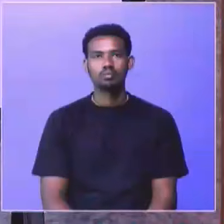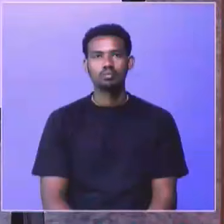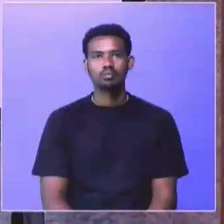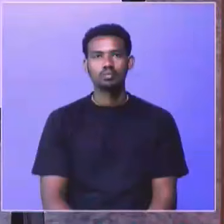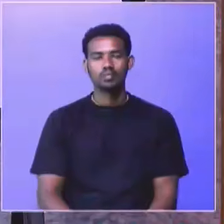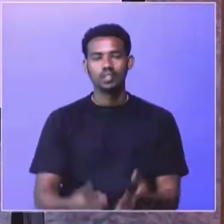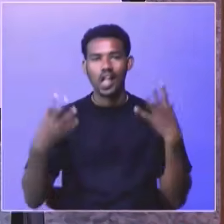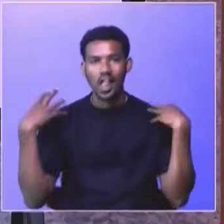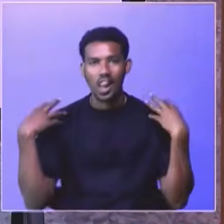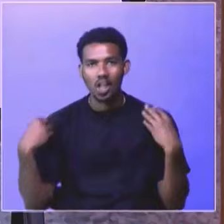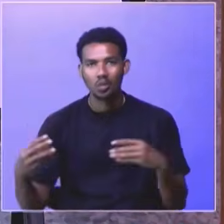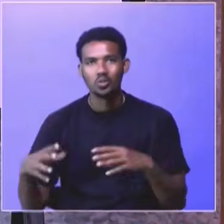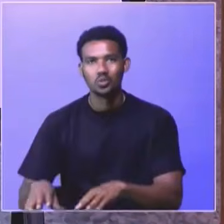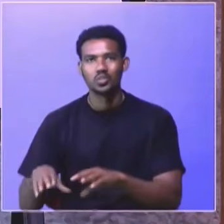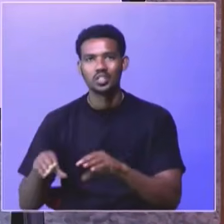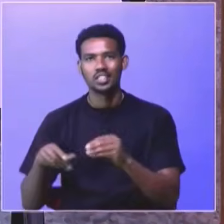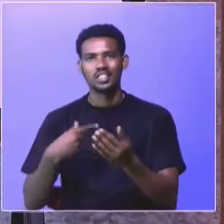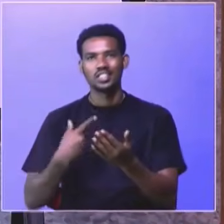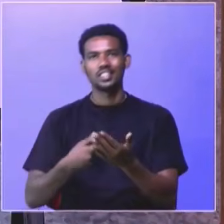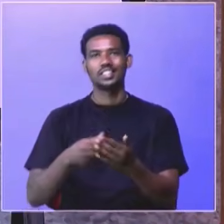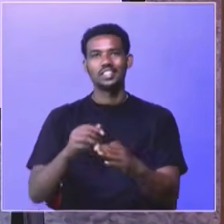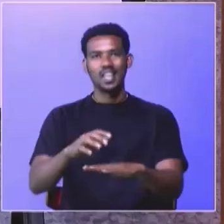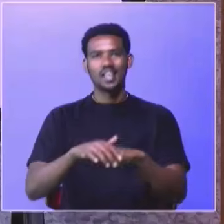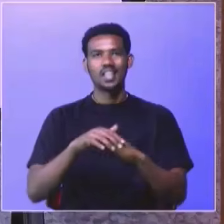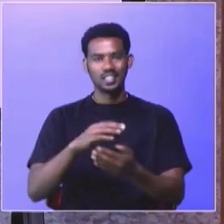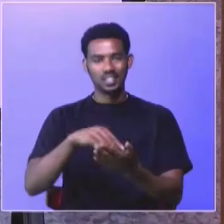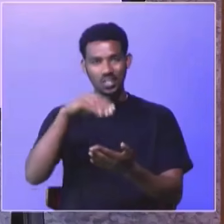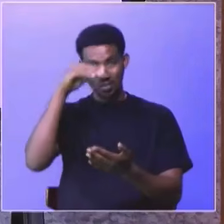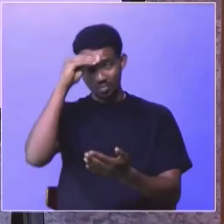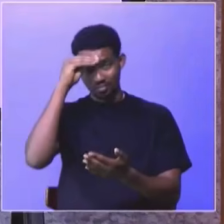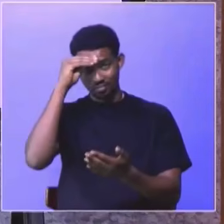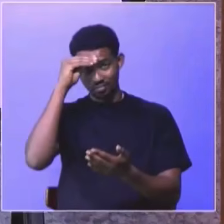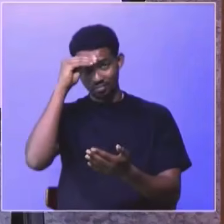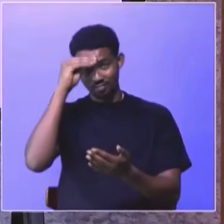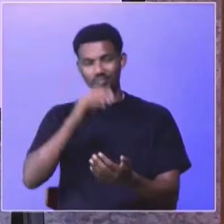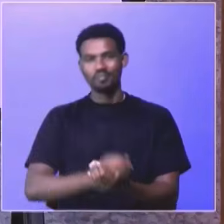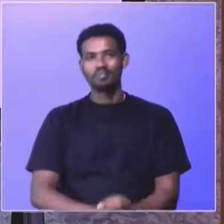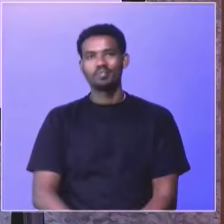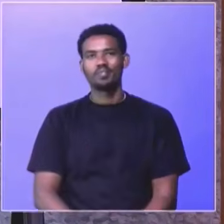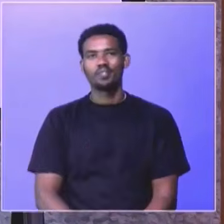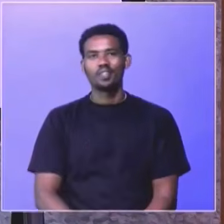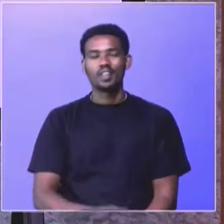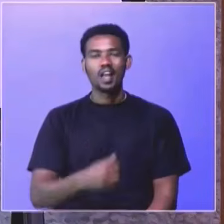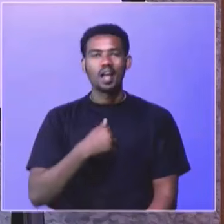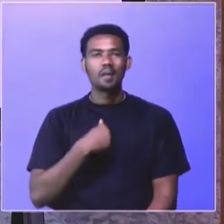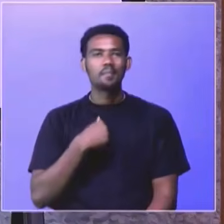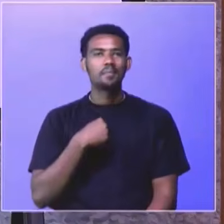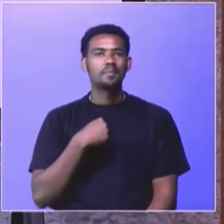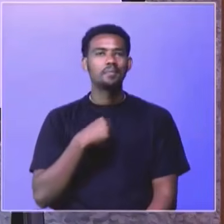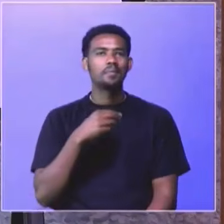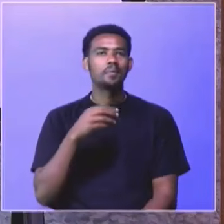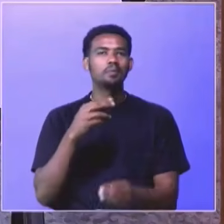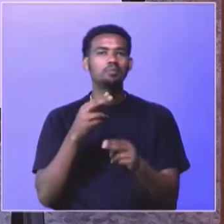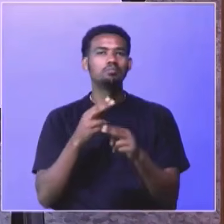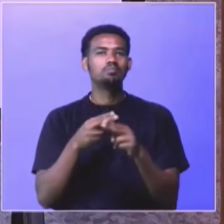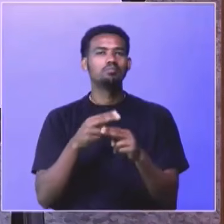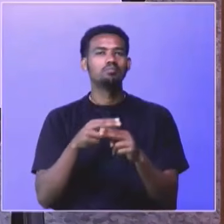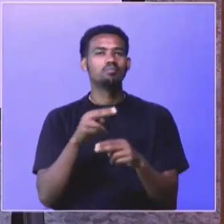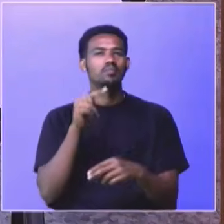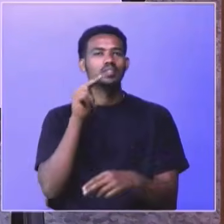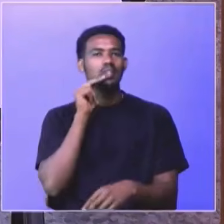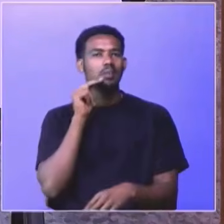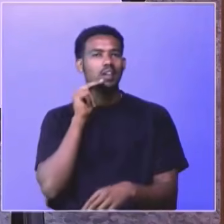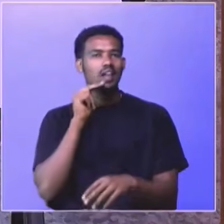Hello students, this is English grade 4 lesson. I am Miss Nabila. Let us start the new